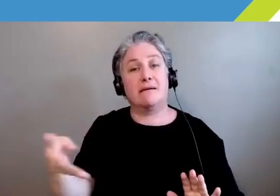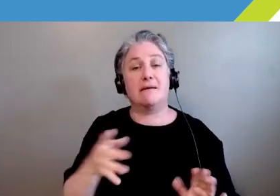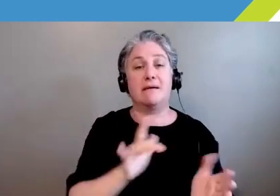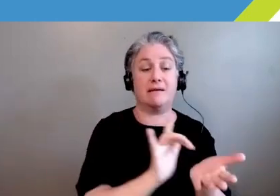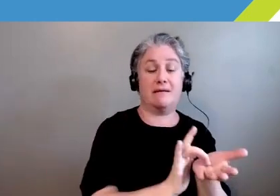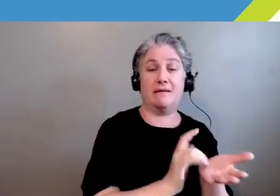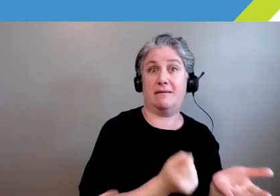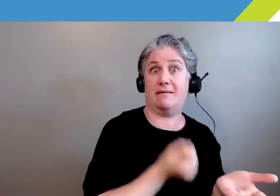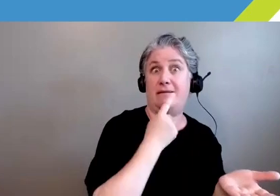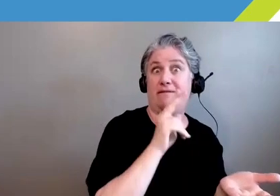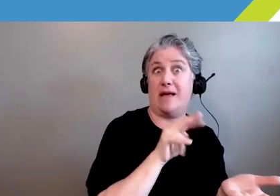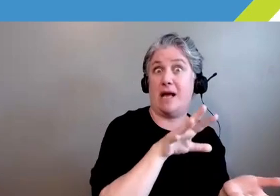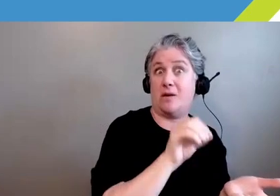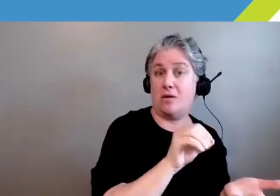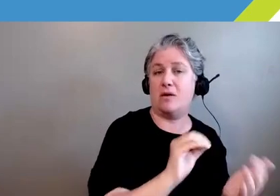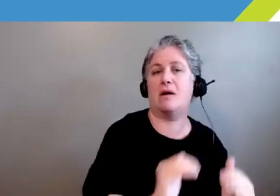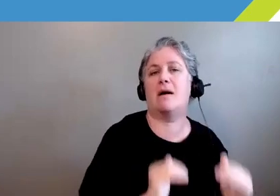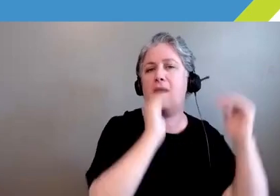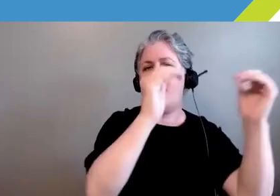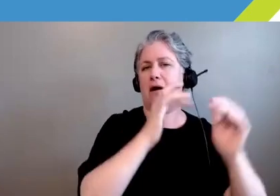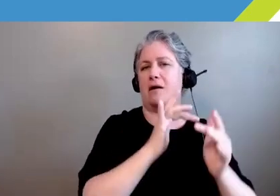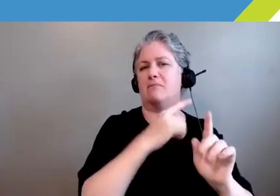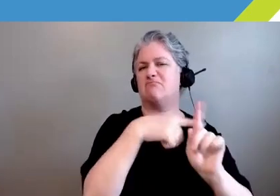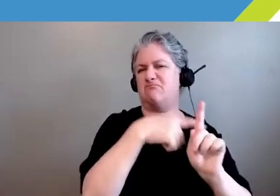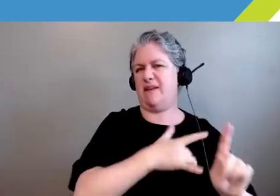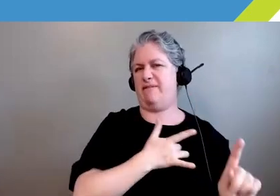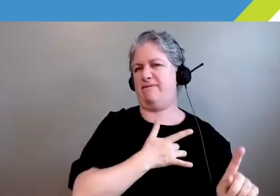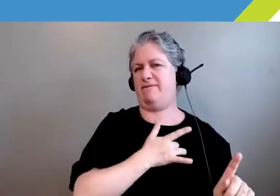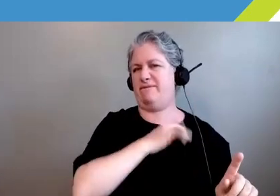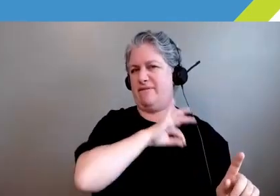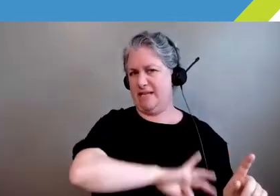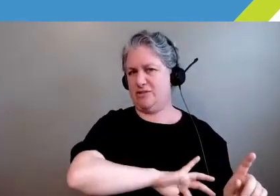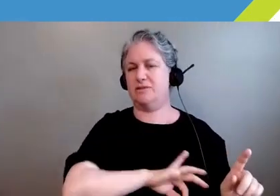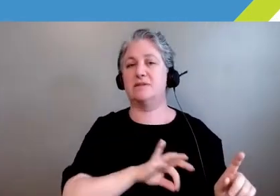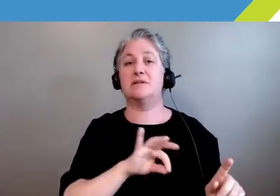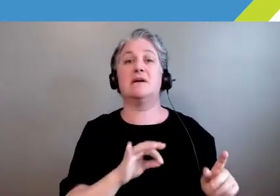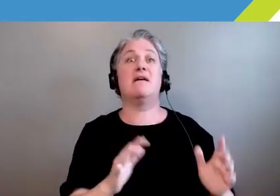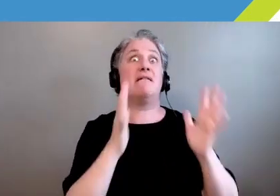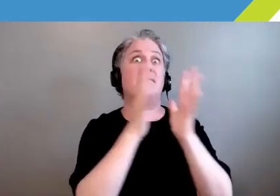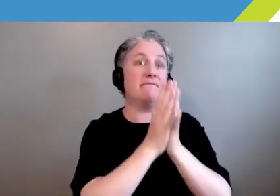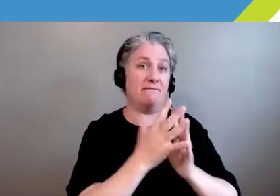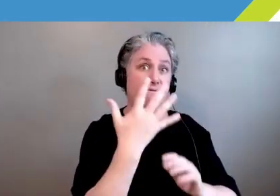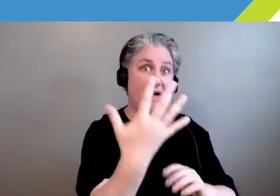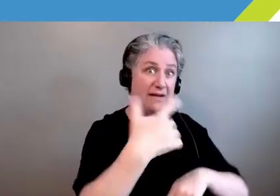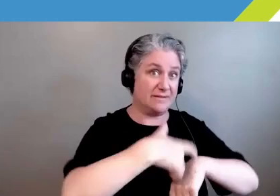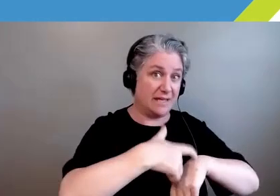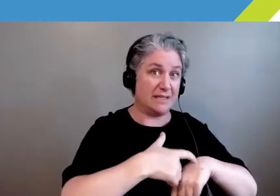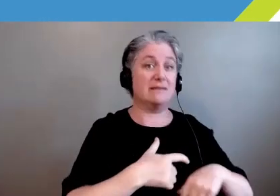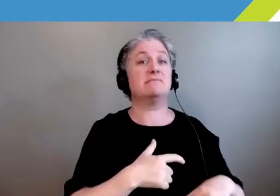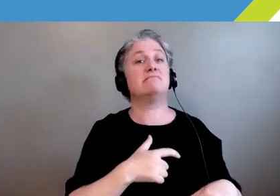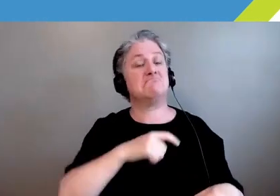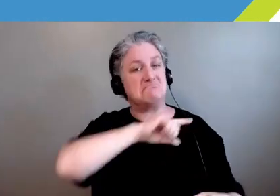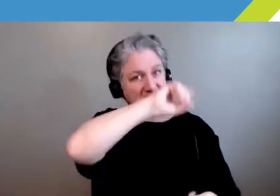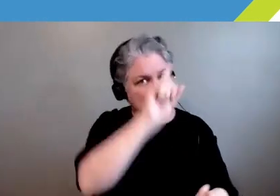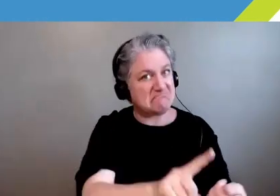was higher than before making those adjustments. Patients who got vanco had 5 times greater odds of being in clinical remission compared to the untreated